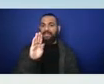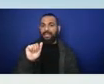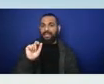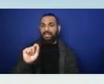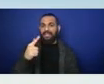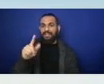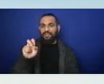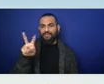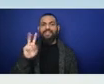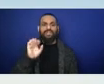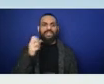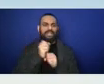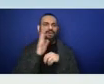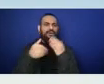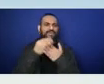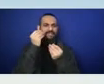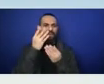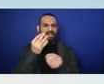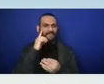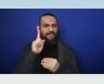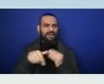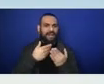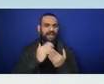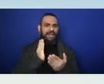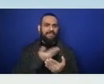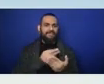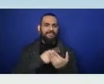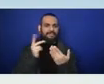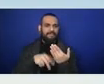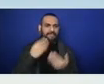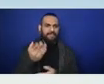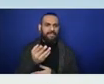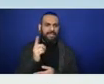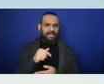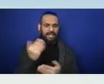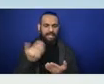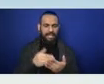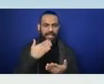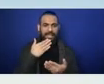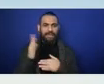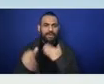Facebook page and out on her media. But remember, SBA,